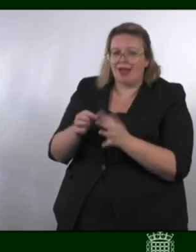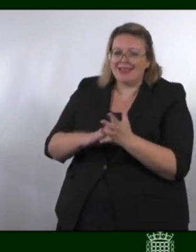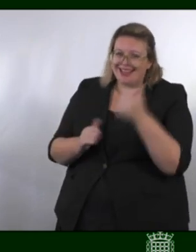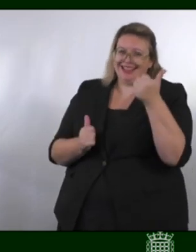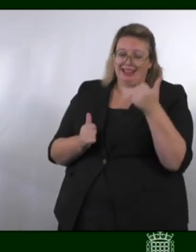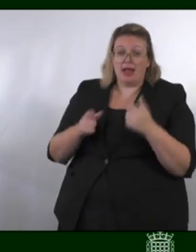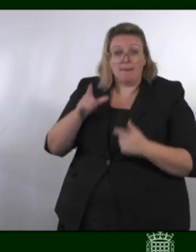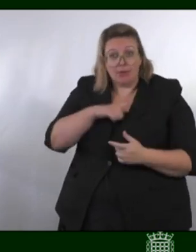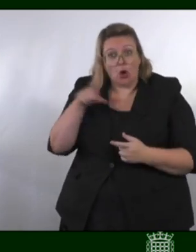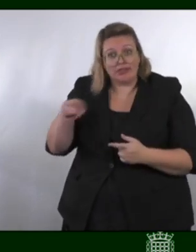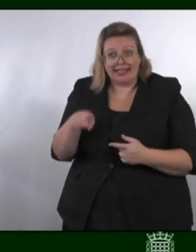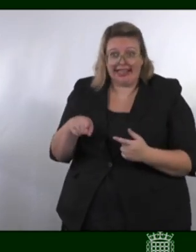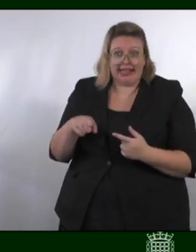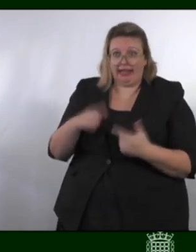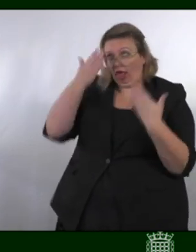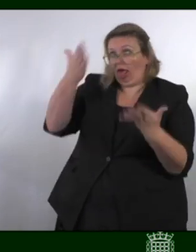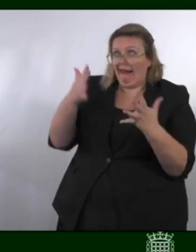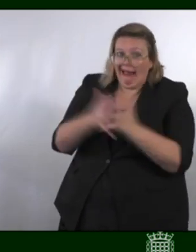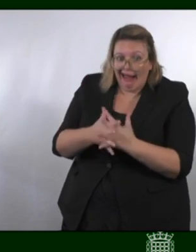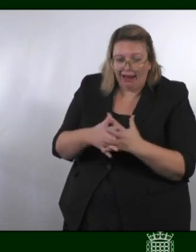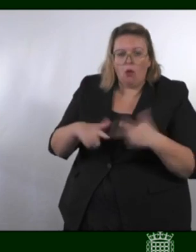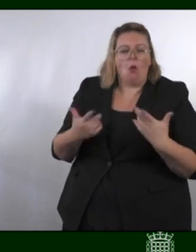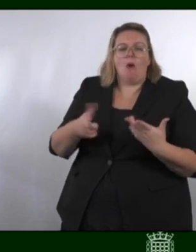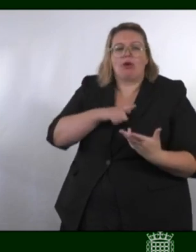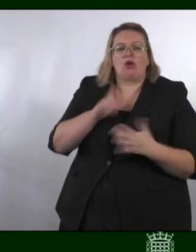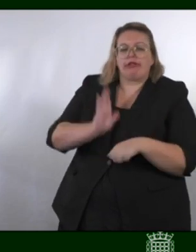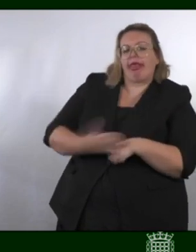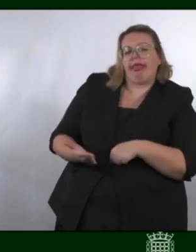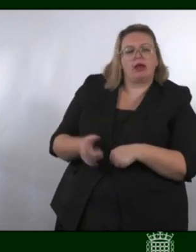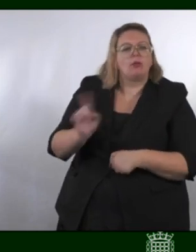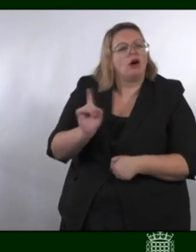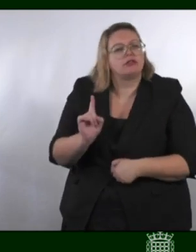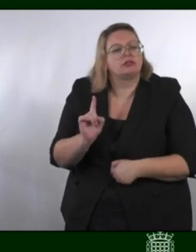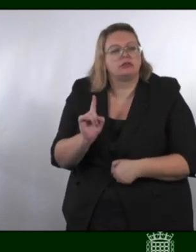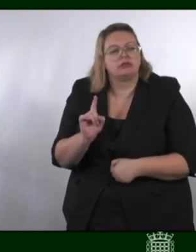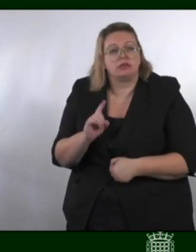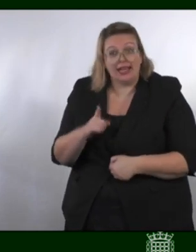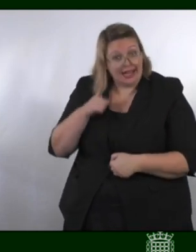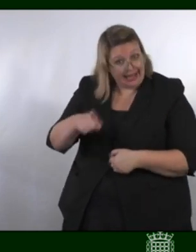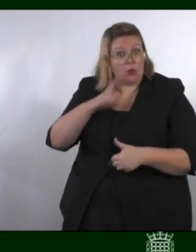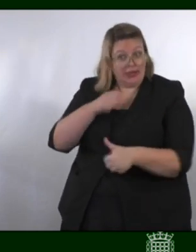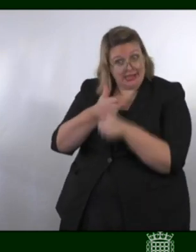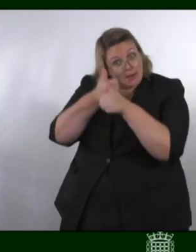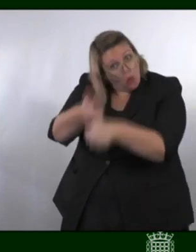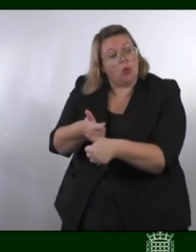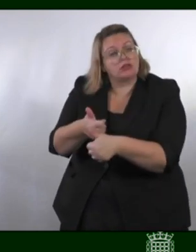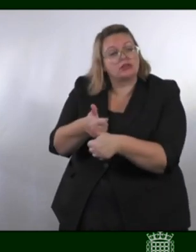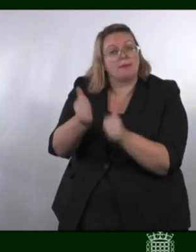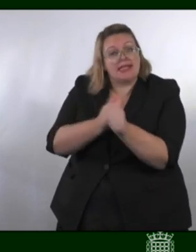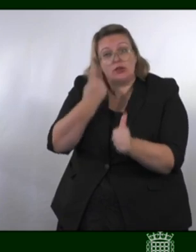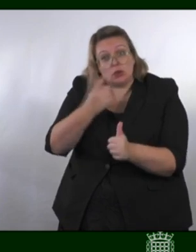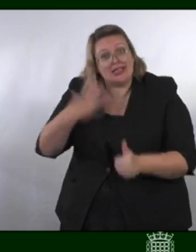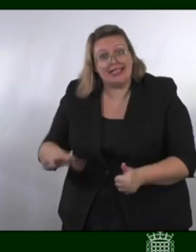or incompetence? Will he support businesses that need it and areas that need it throughout